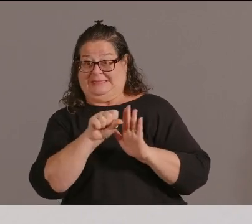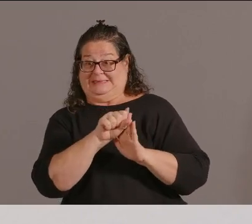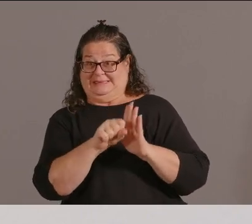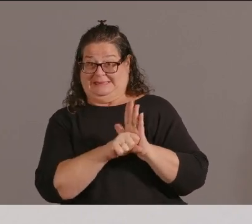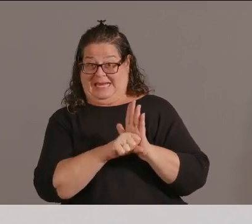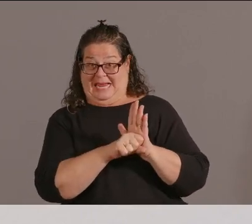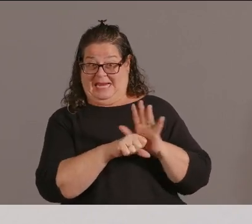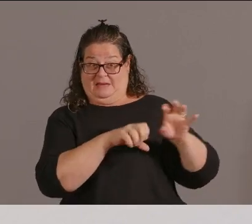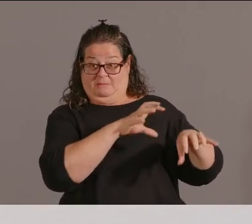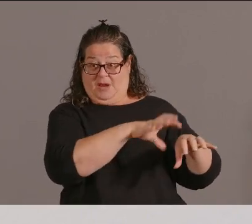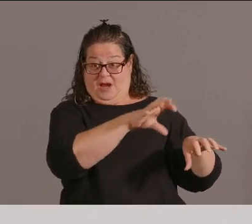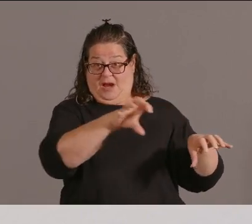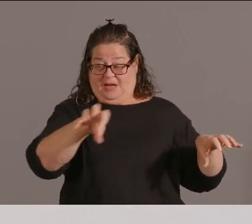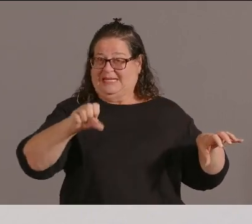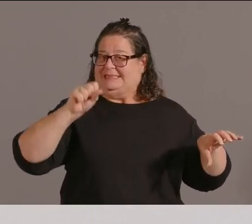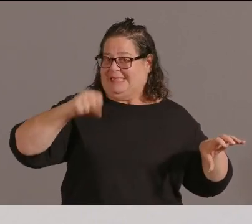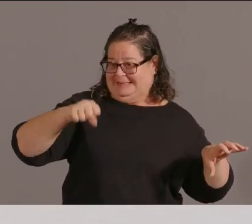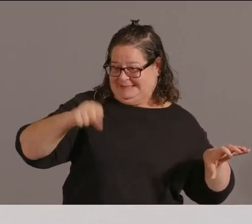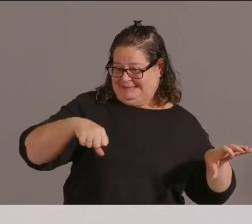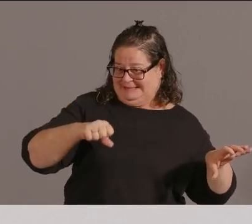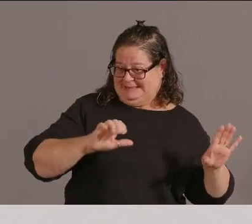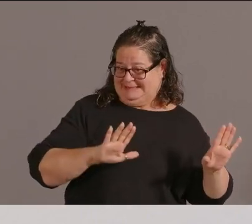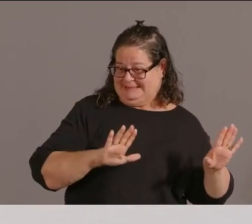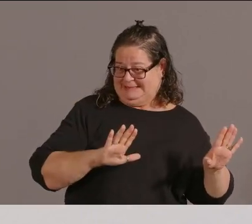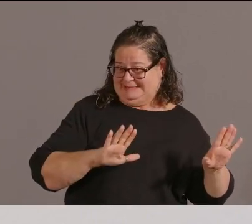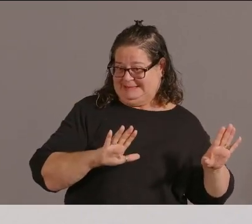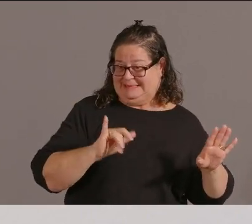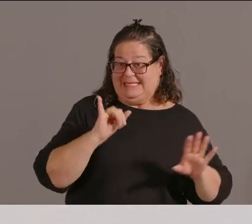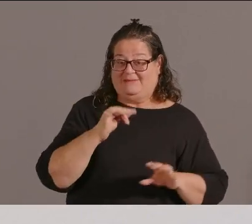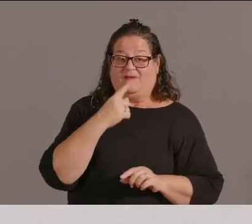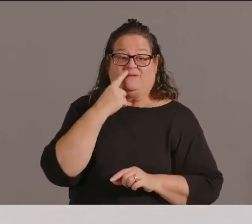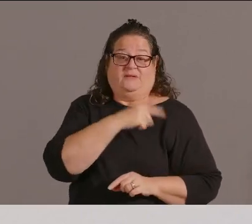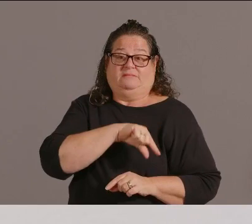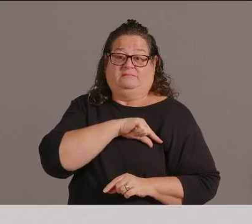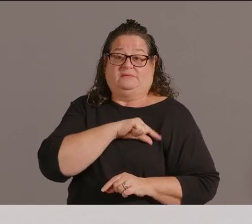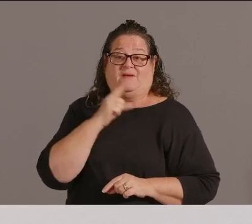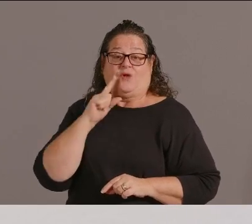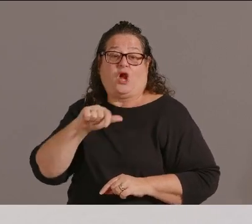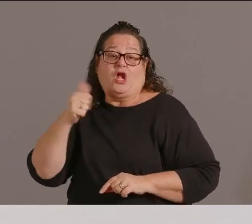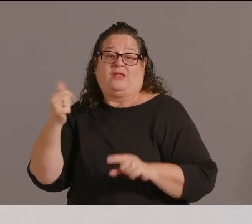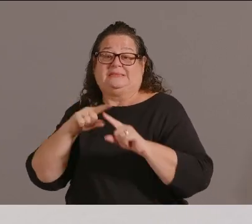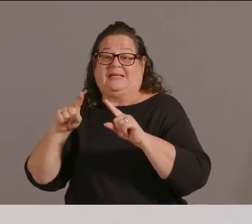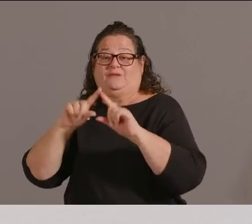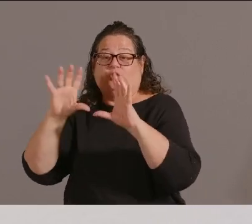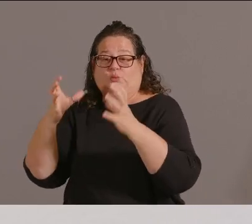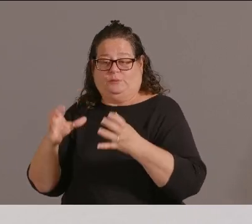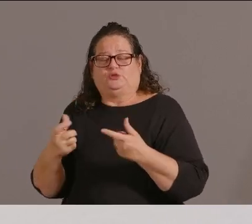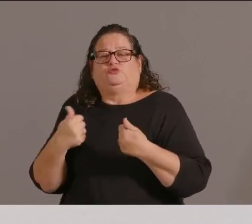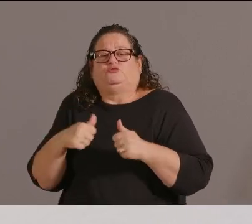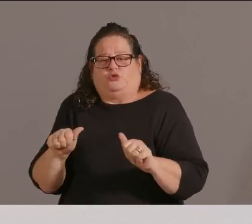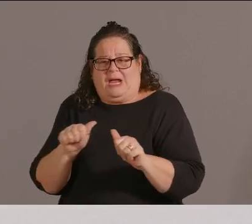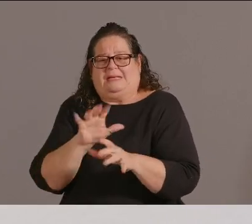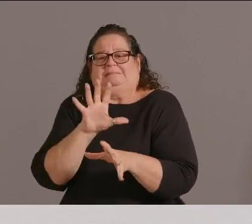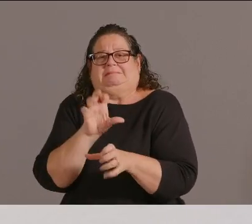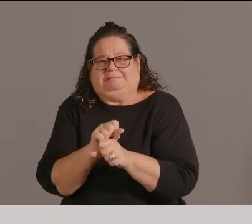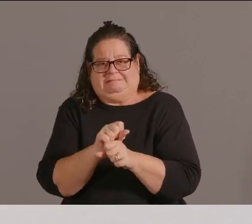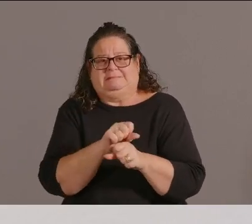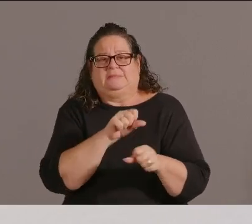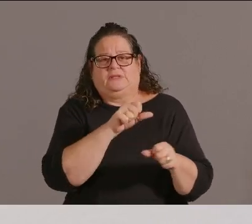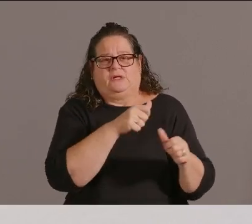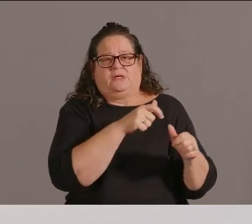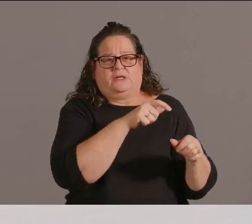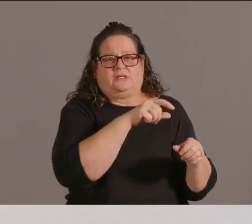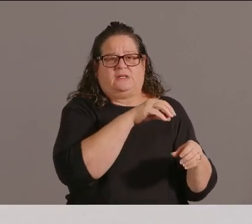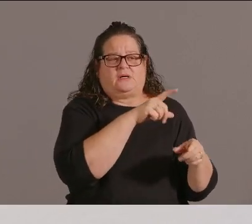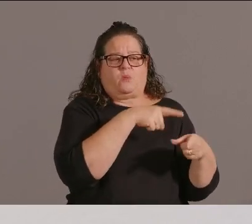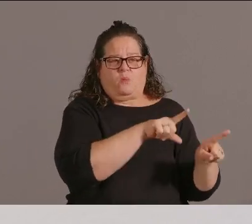will be able to, if they are eligible, they'll still be able to see those. So I know that we're still, if there are teachers